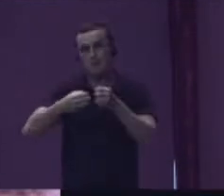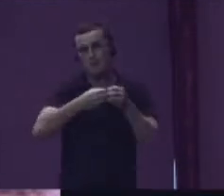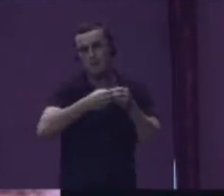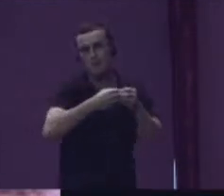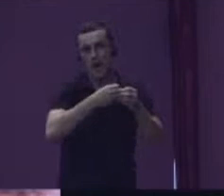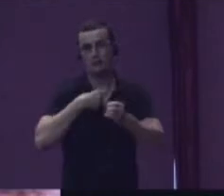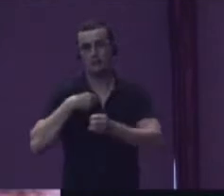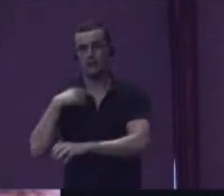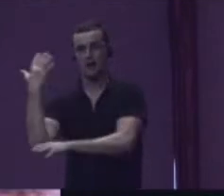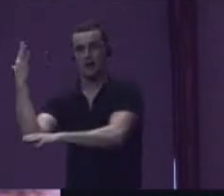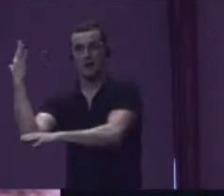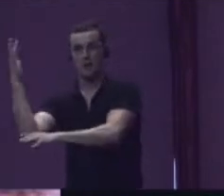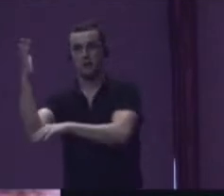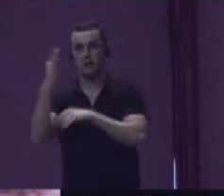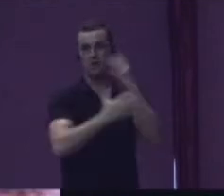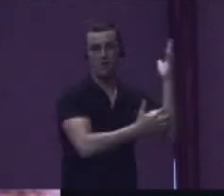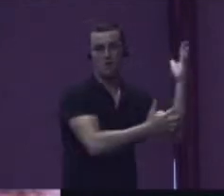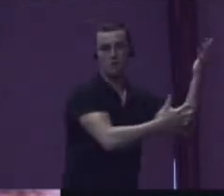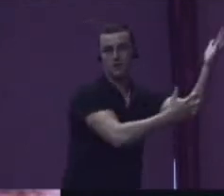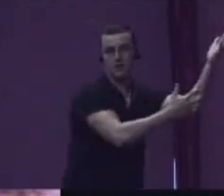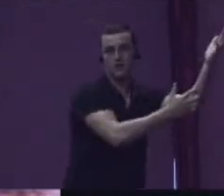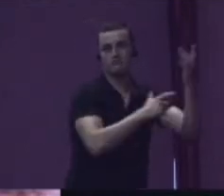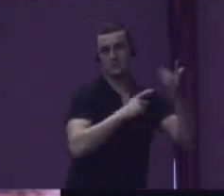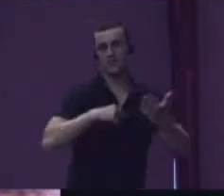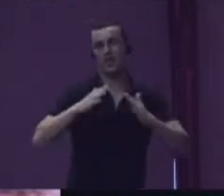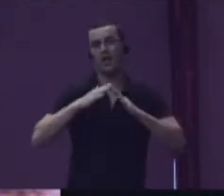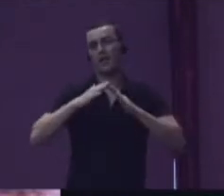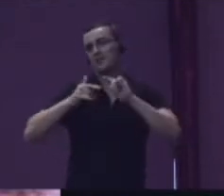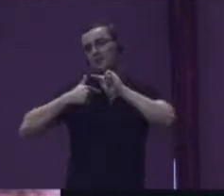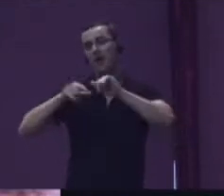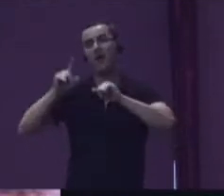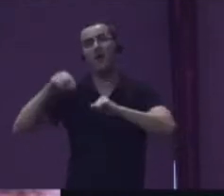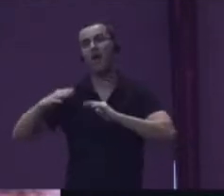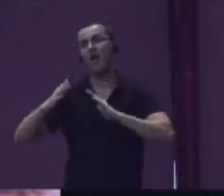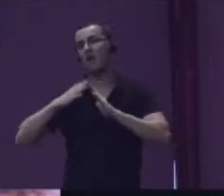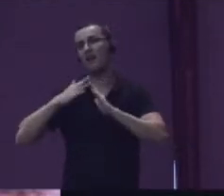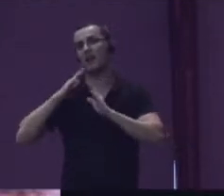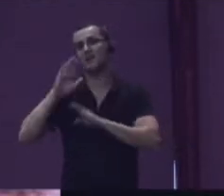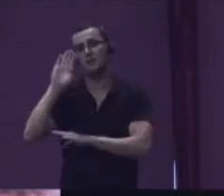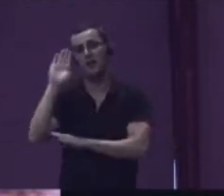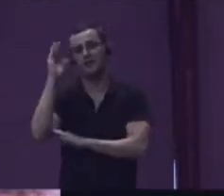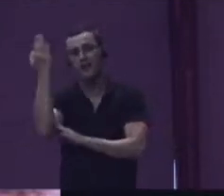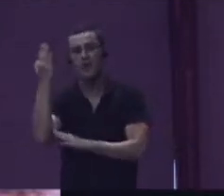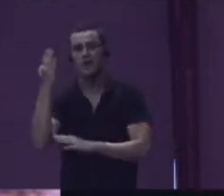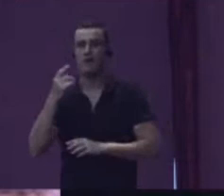up, essentially 1 or 2 rooms per house.